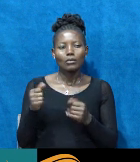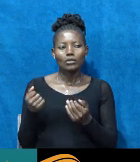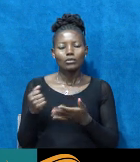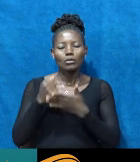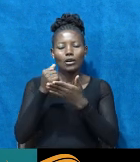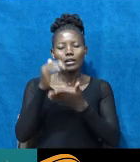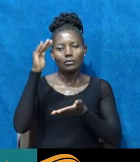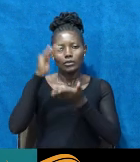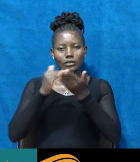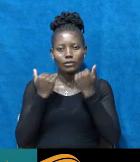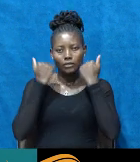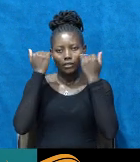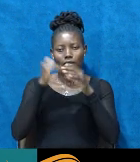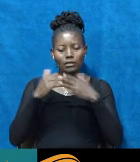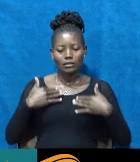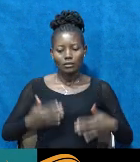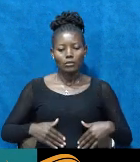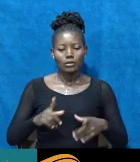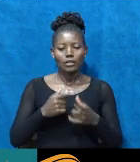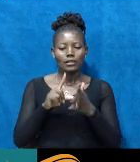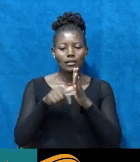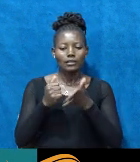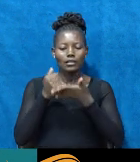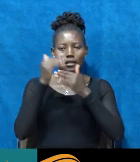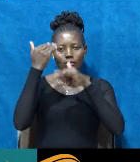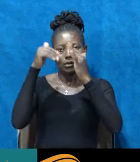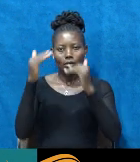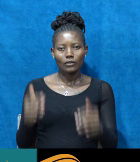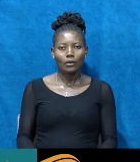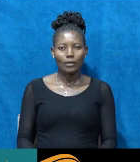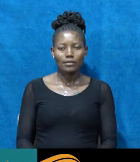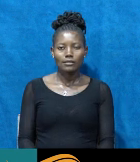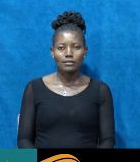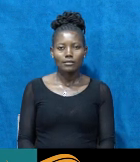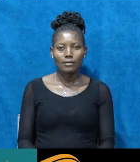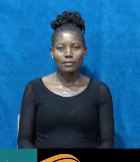and in turn enhancing performance. I hope that is now clear.